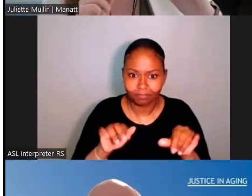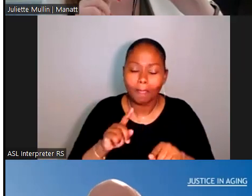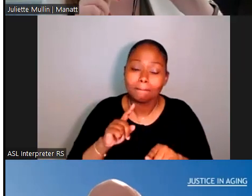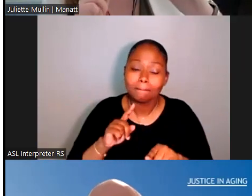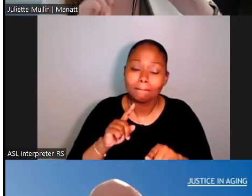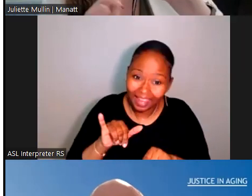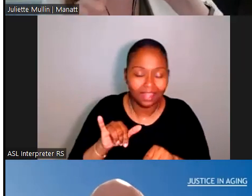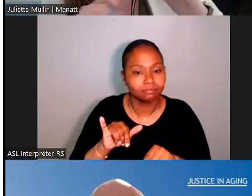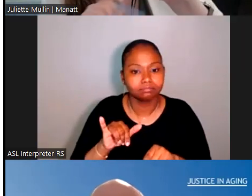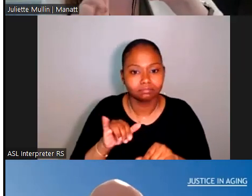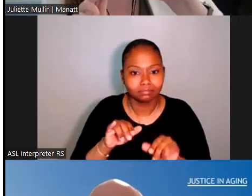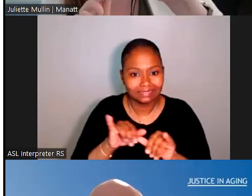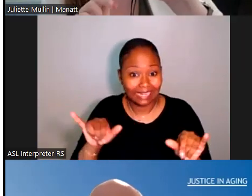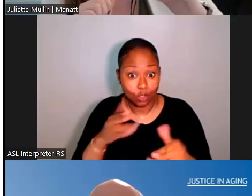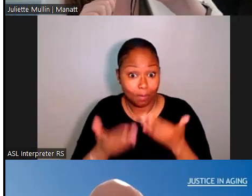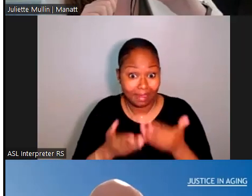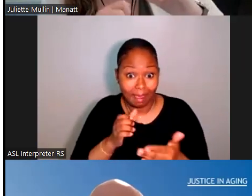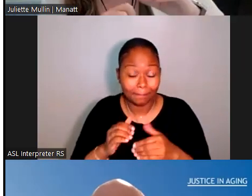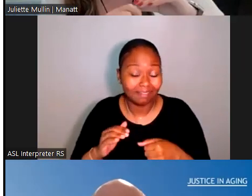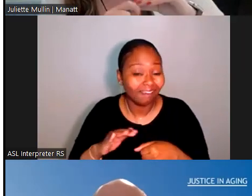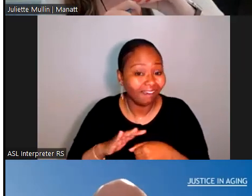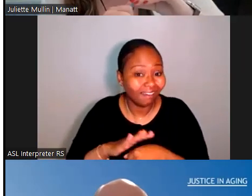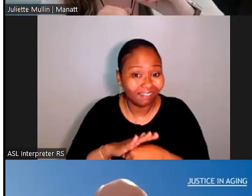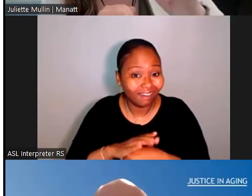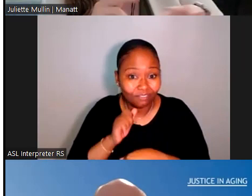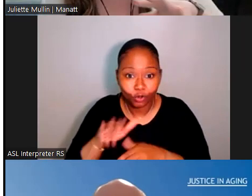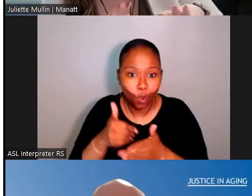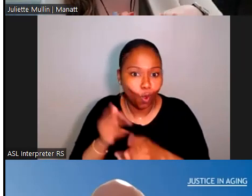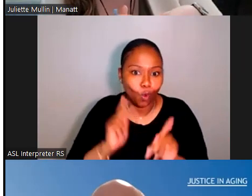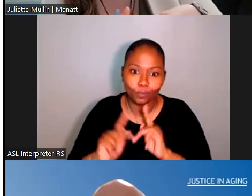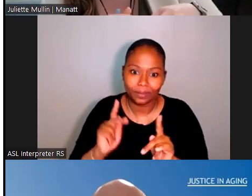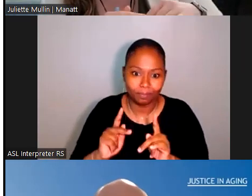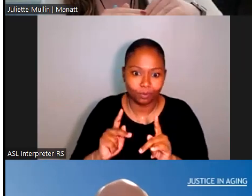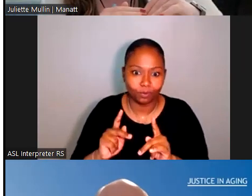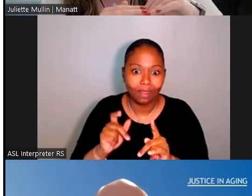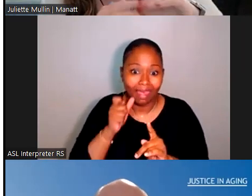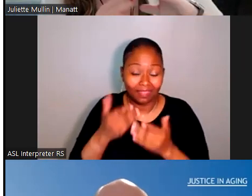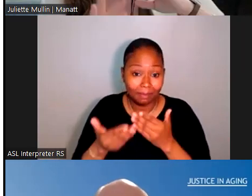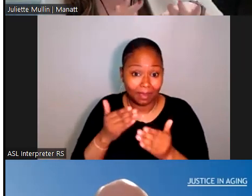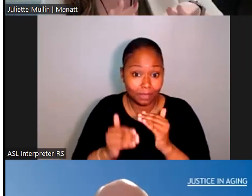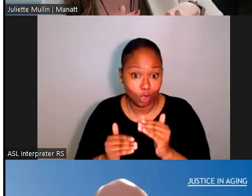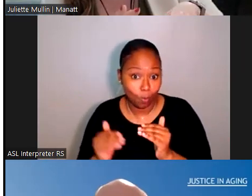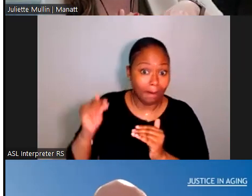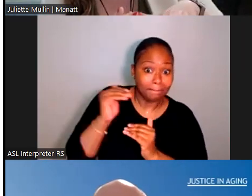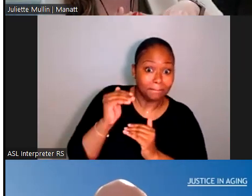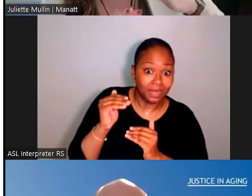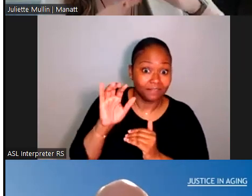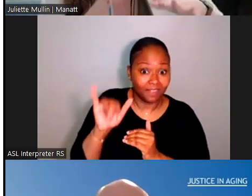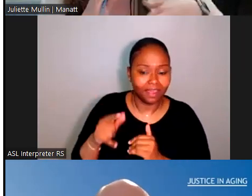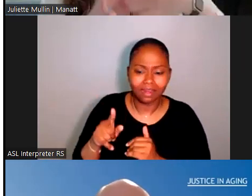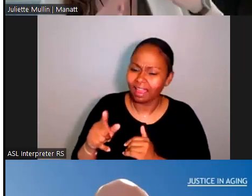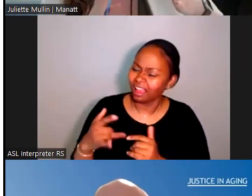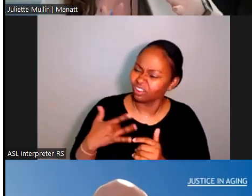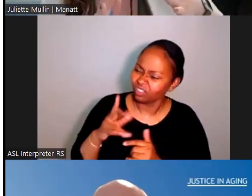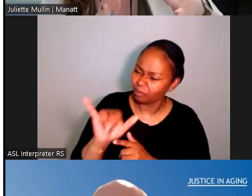for certain people, you may need to go above the baseline. That's kind of the intent here. I'm wondering how that resonates for you, or if